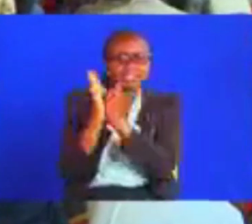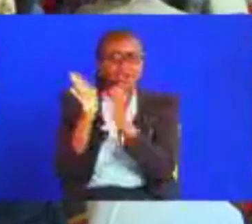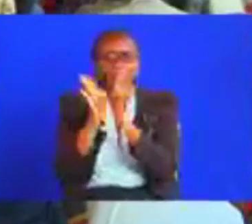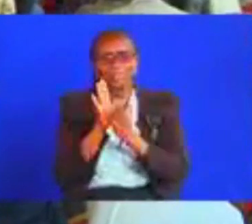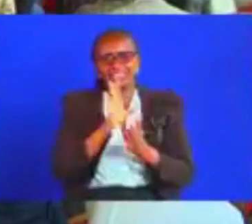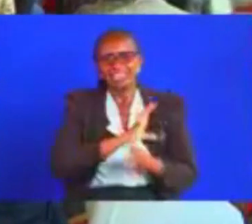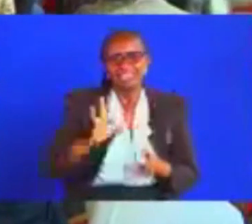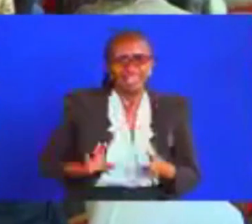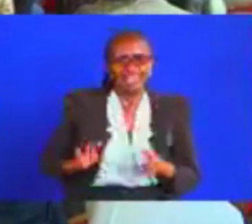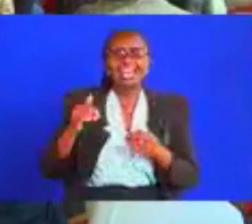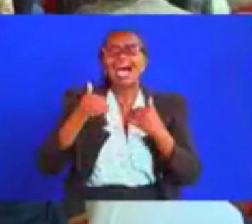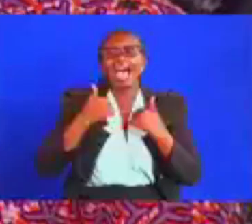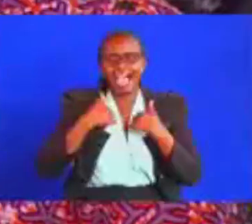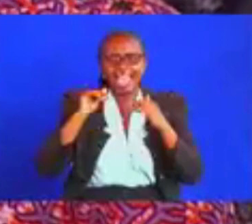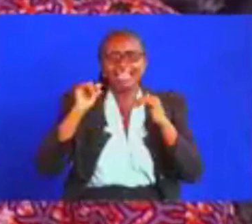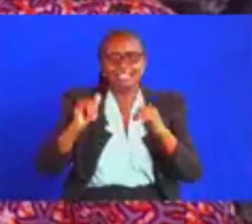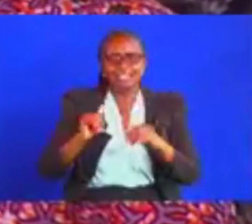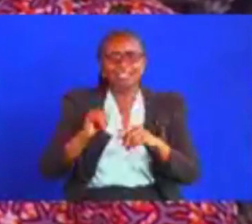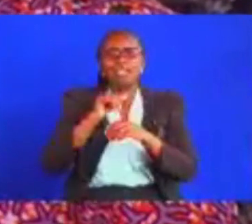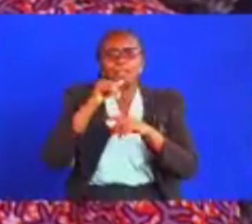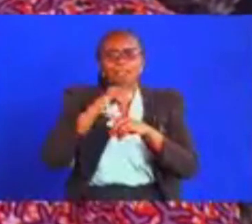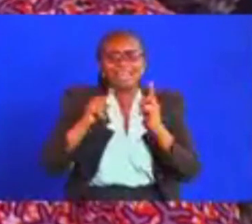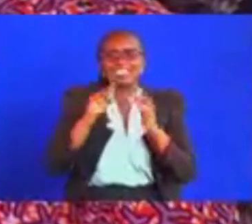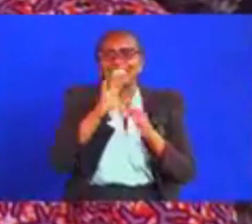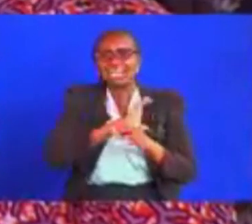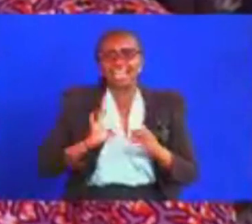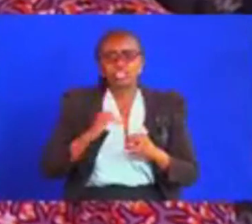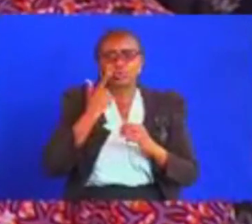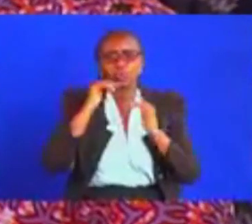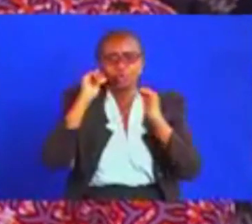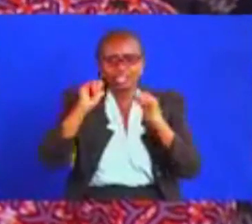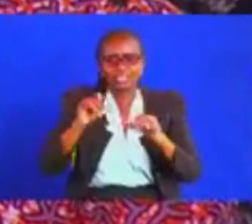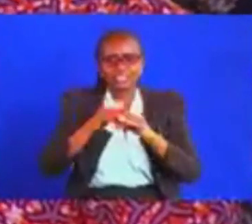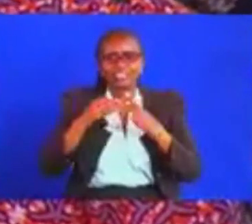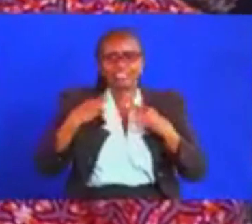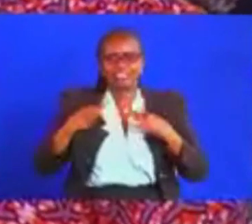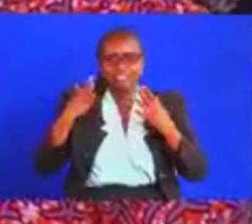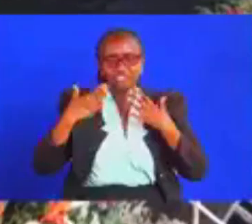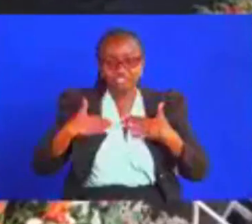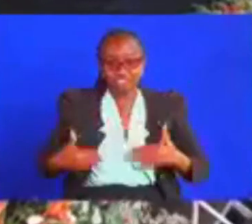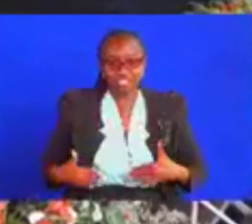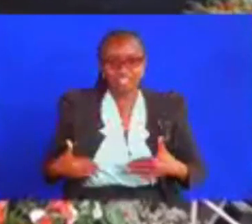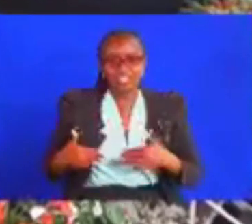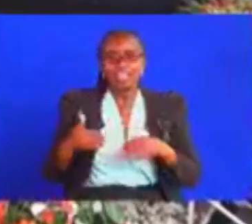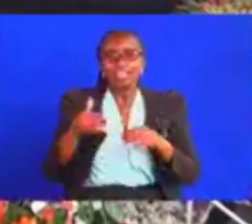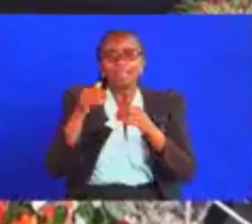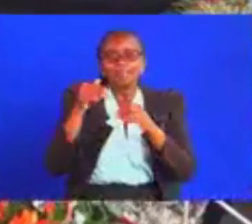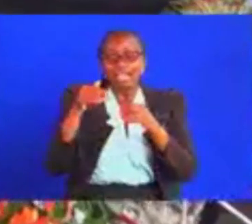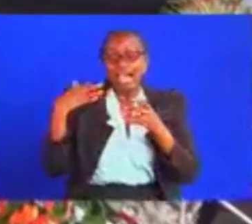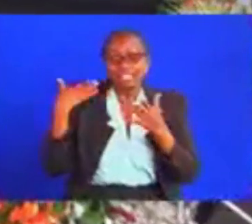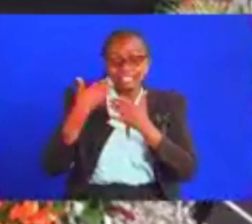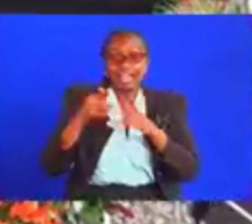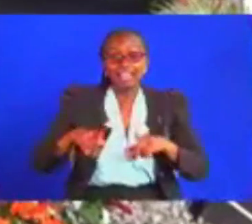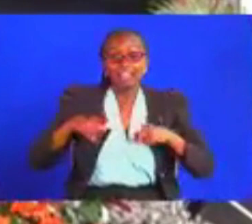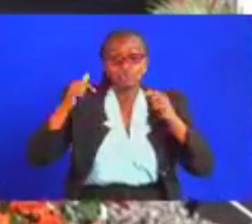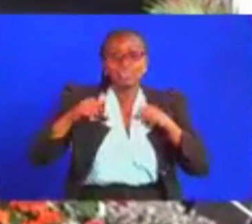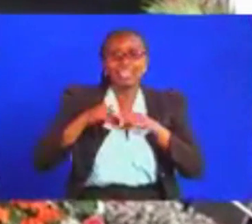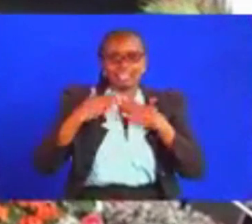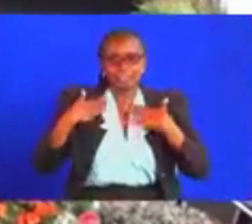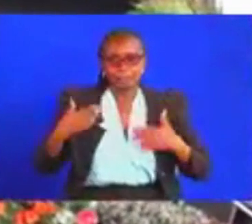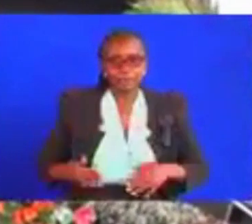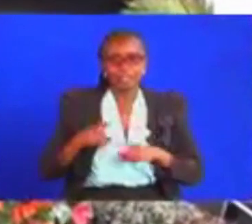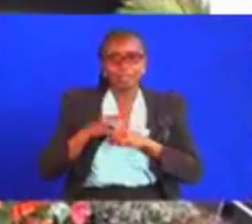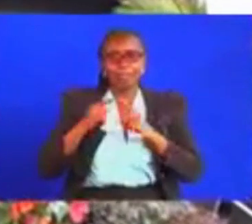I live, yet not I, but Christ that lives in the flesh, in me. And the life that I live today in the flesh, I live